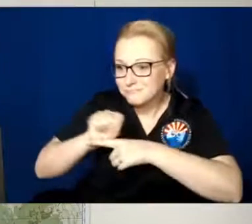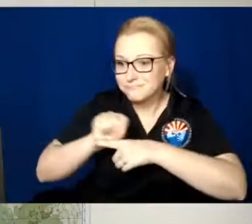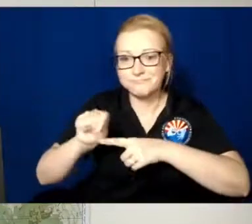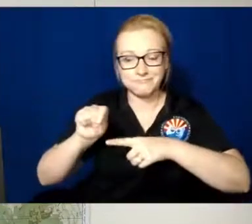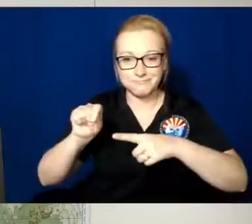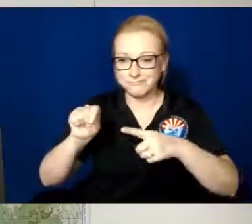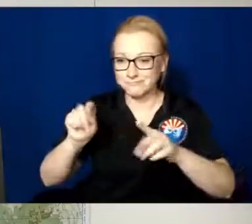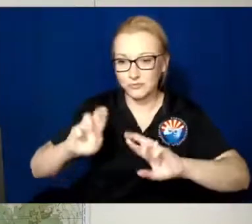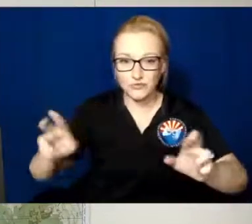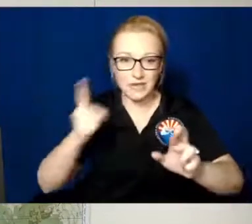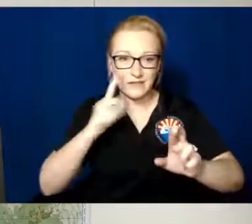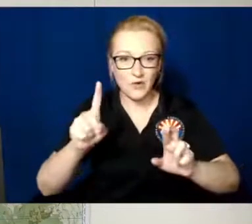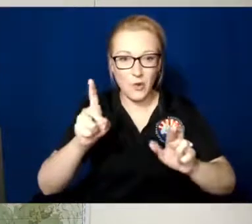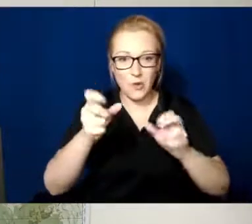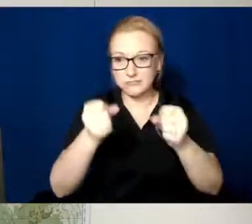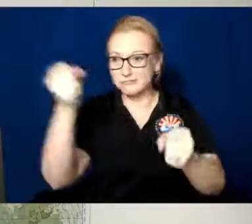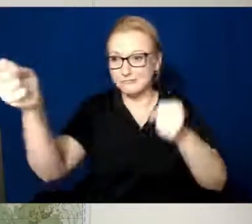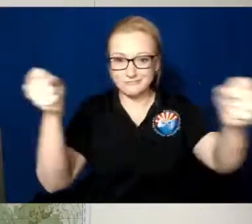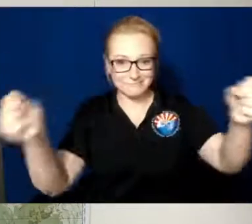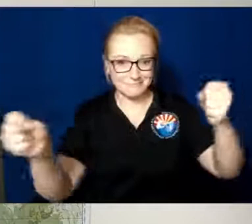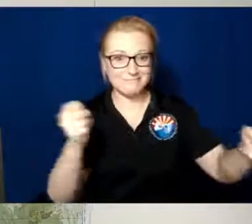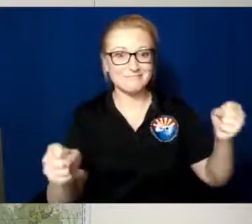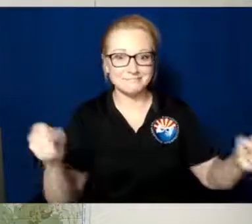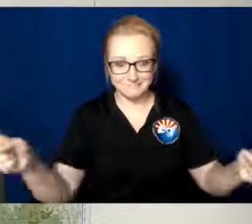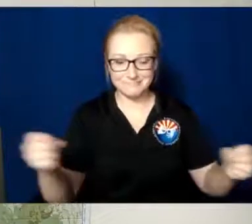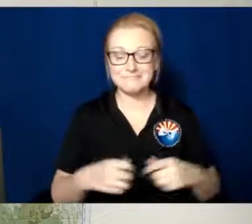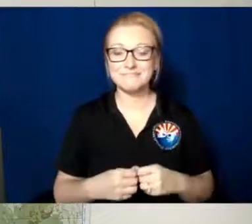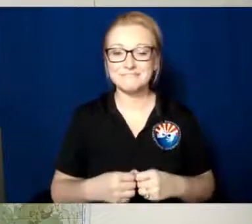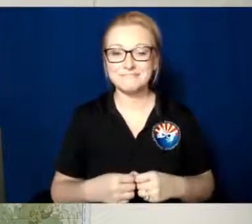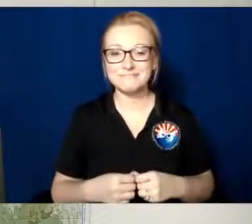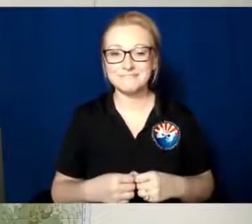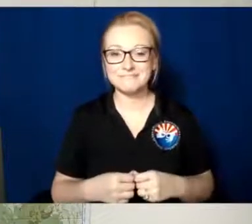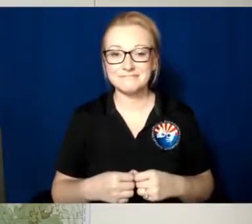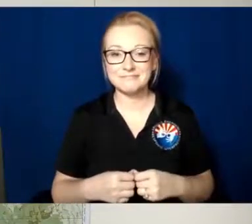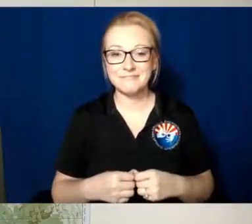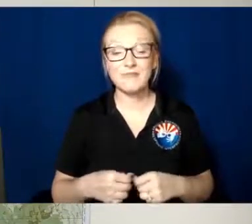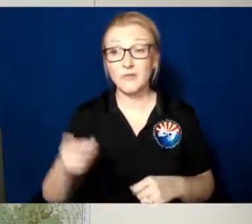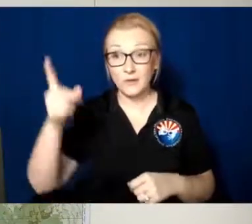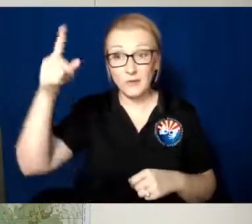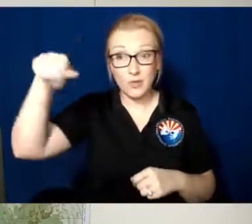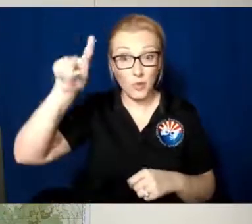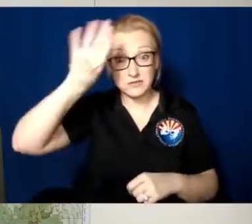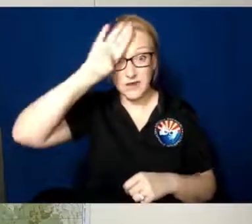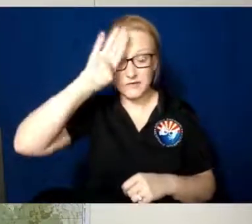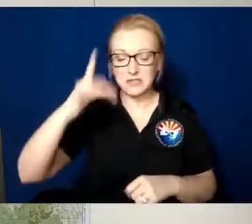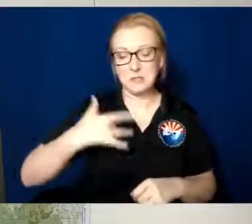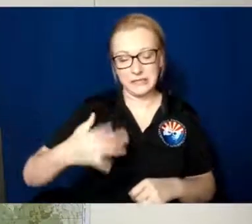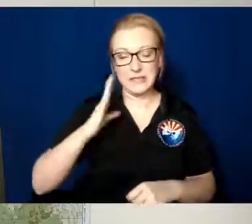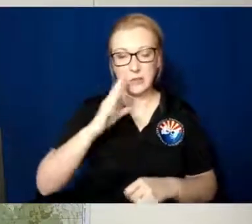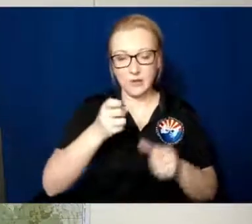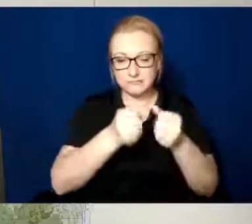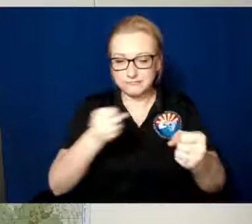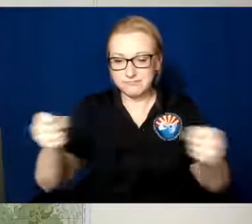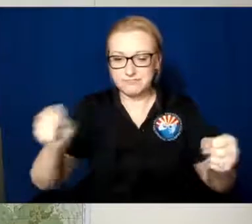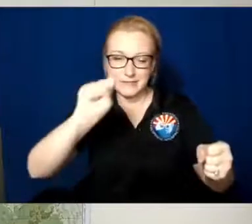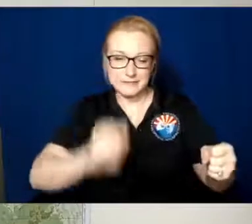ready to deploy their assets out into the fire area. And those folks will mainly be seen down here on